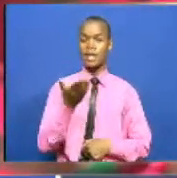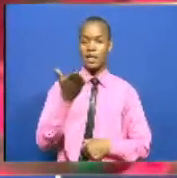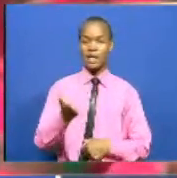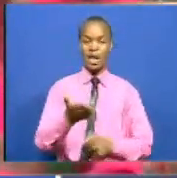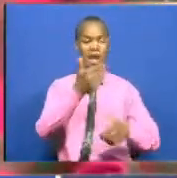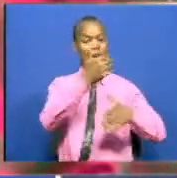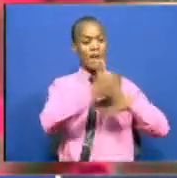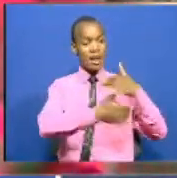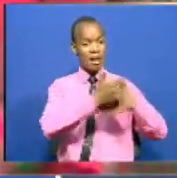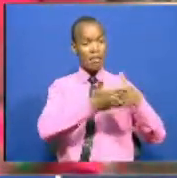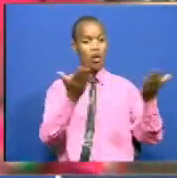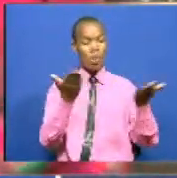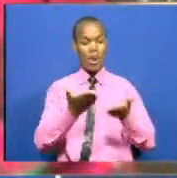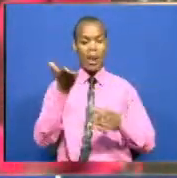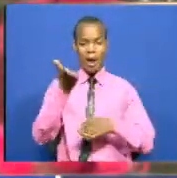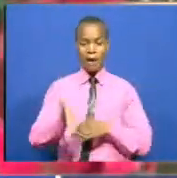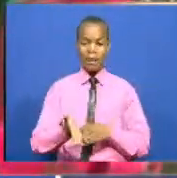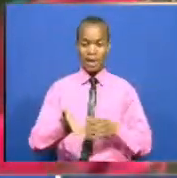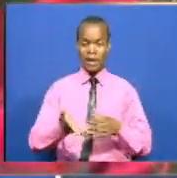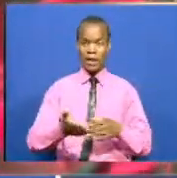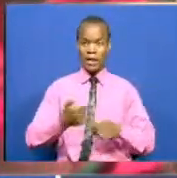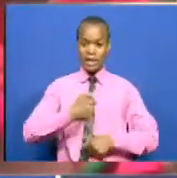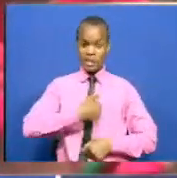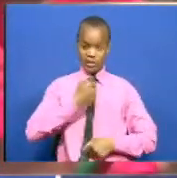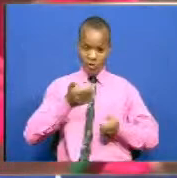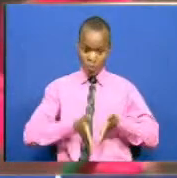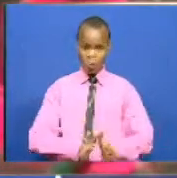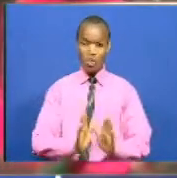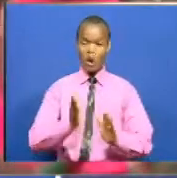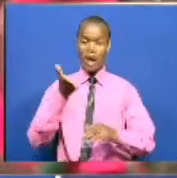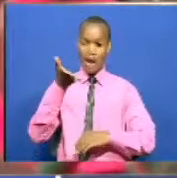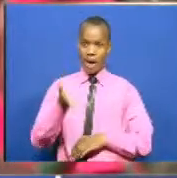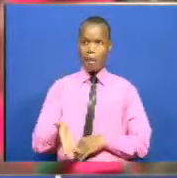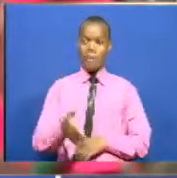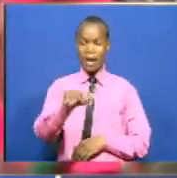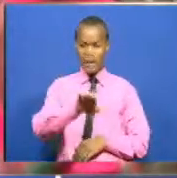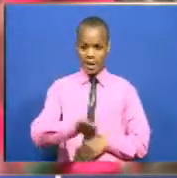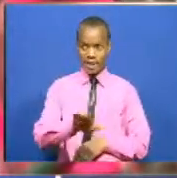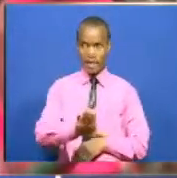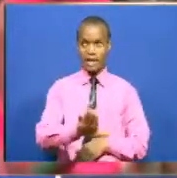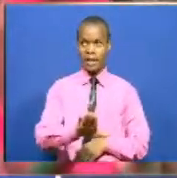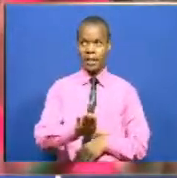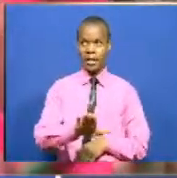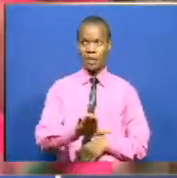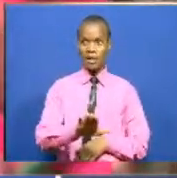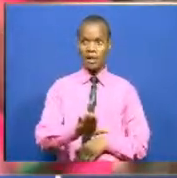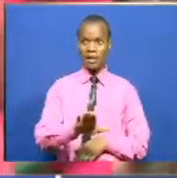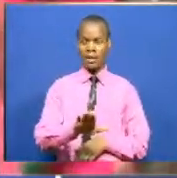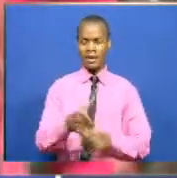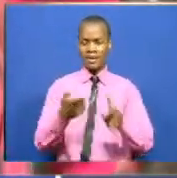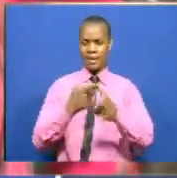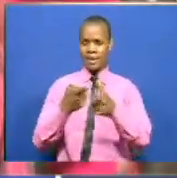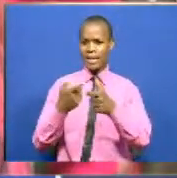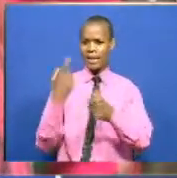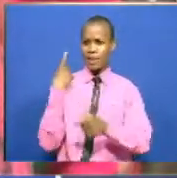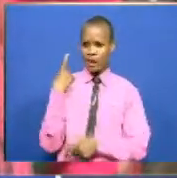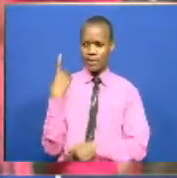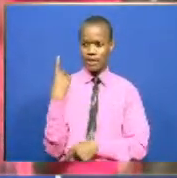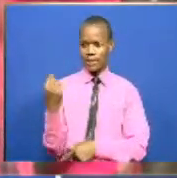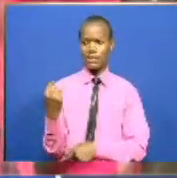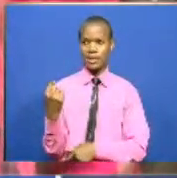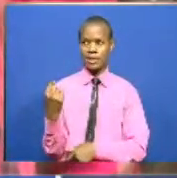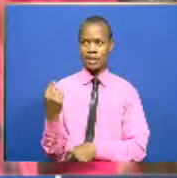hapa. Nimesaliwa hapa area hii. Kwa hivyo nimekuja kupata juicy wakati hii